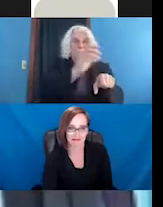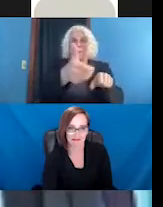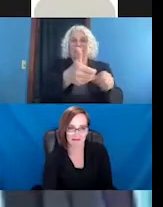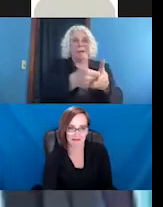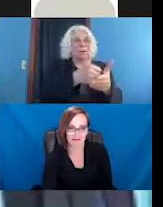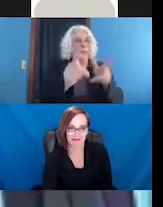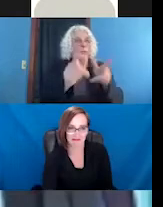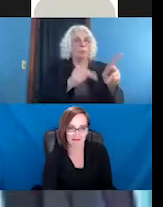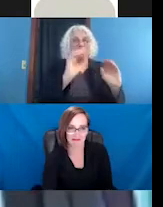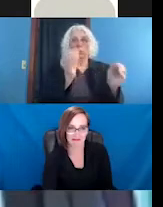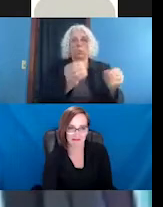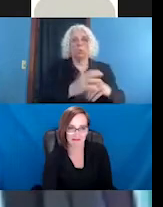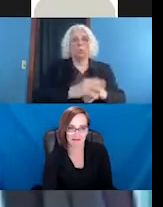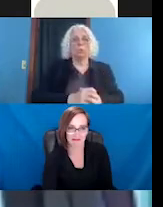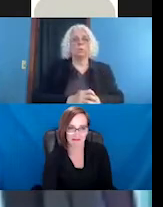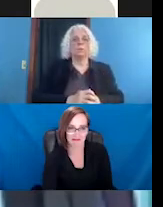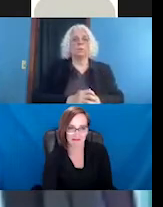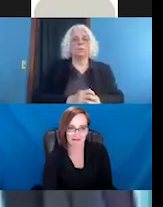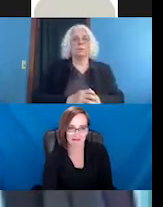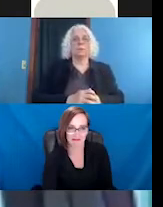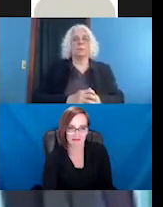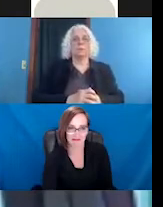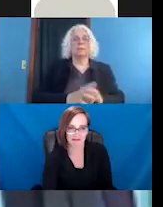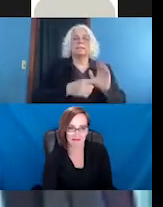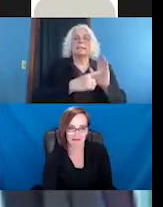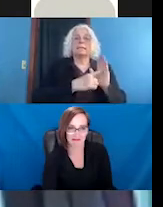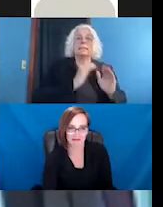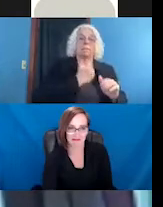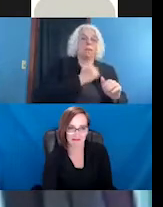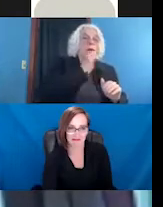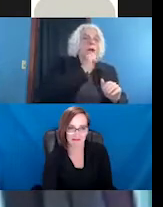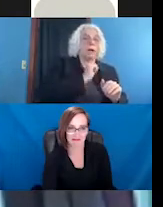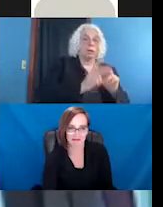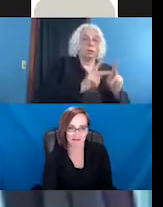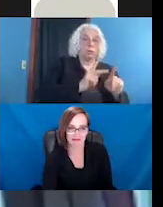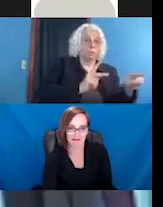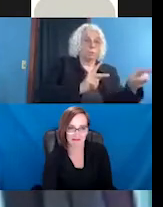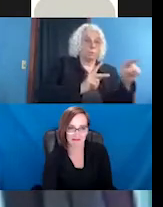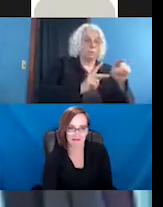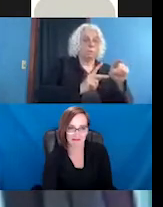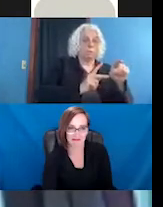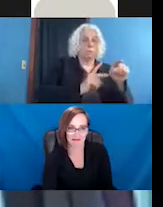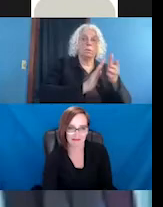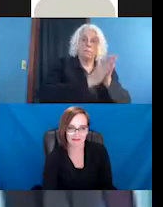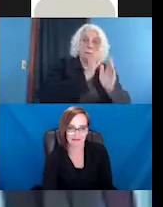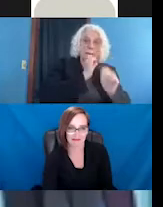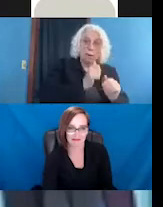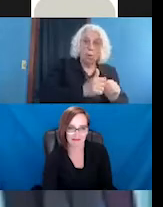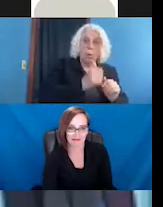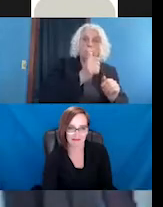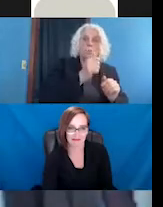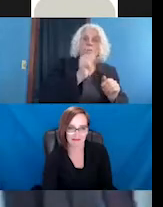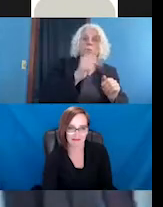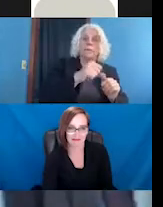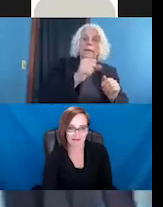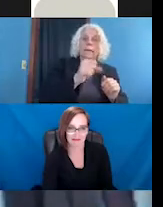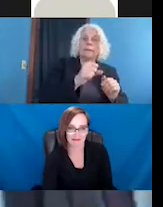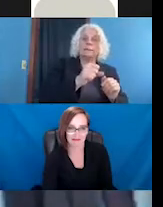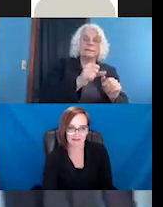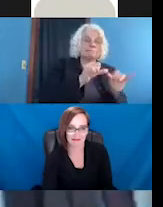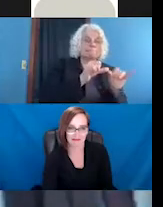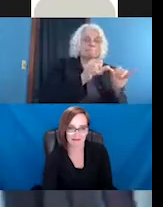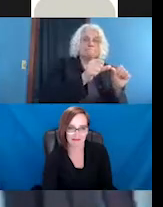think about the need in our elder communities, because they are getting older and they stay with us